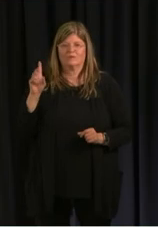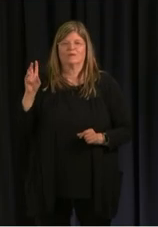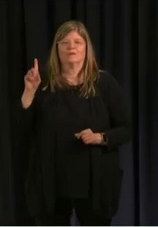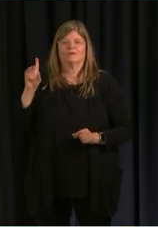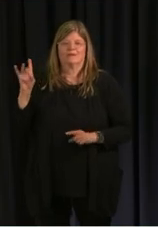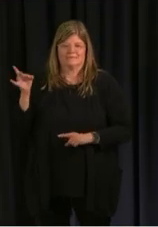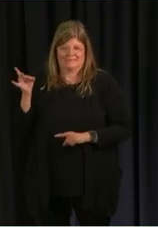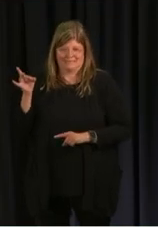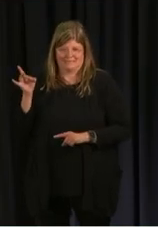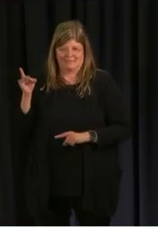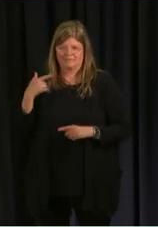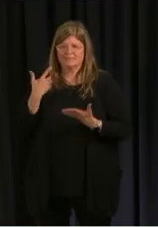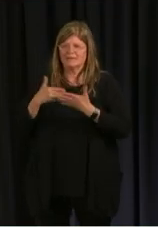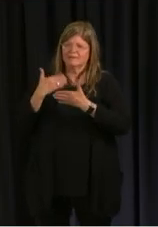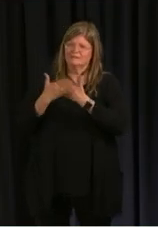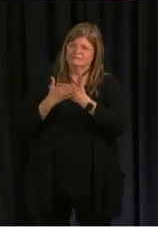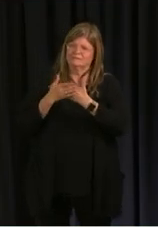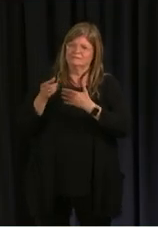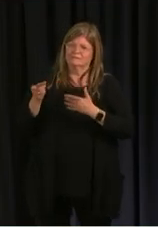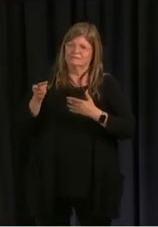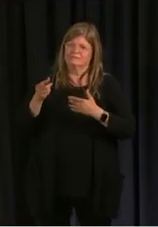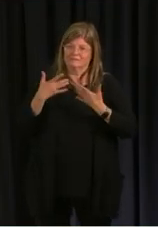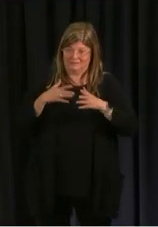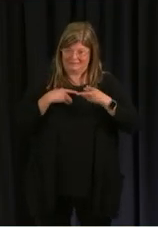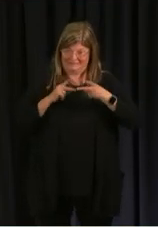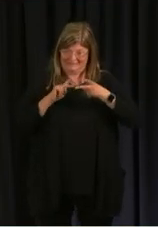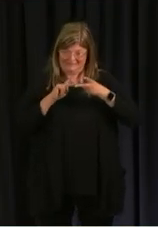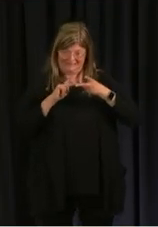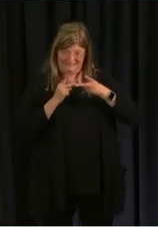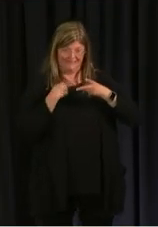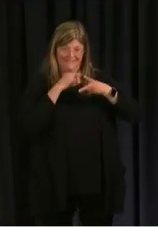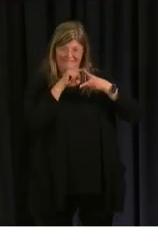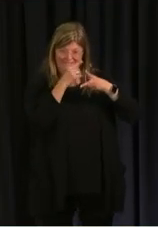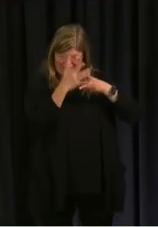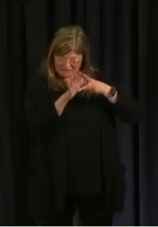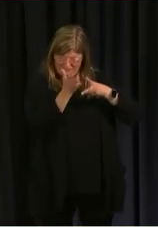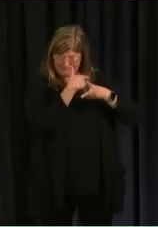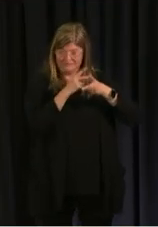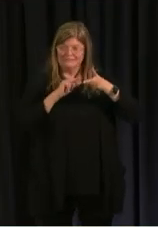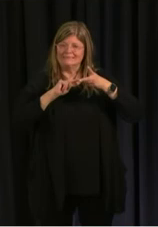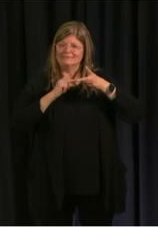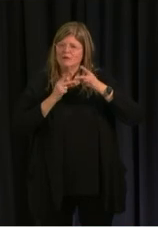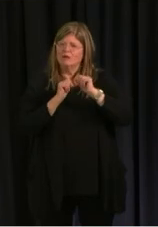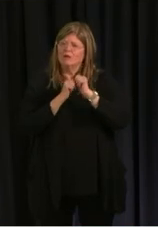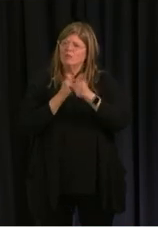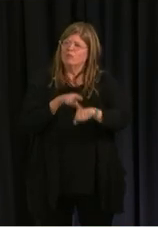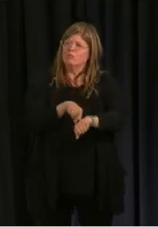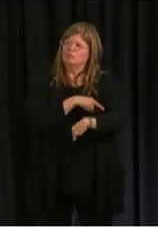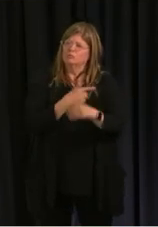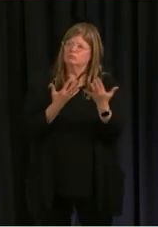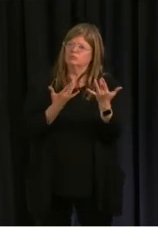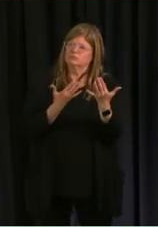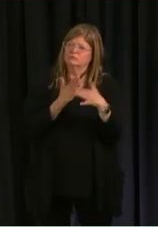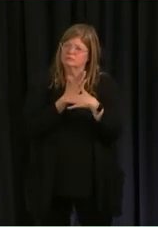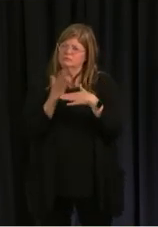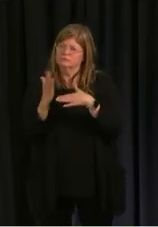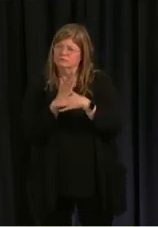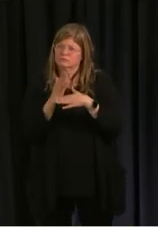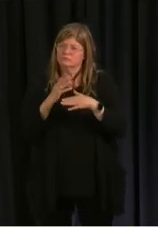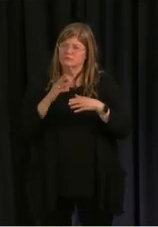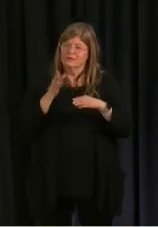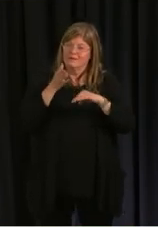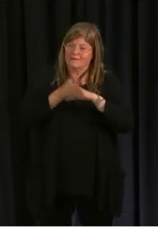from taking the first shot to the second shot, and then also from the second shot, how long do you have to wait to travel outside of